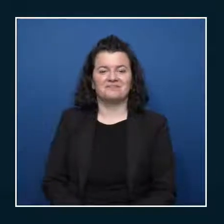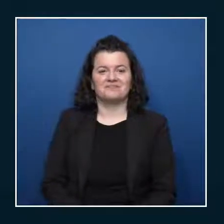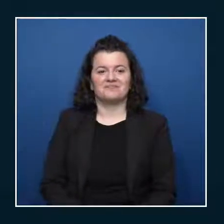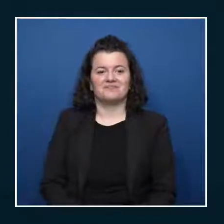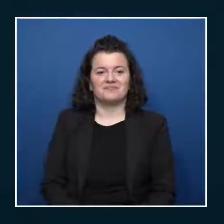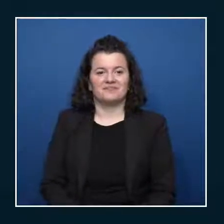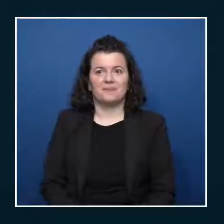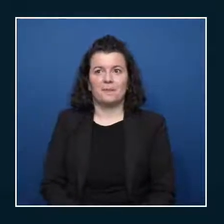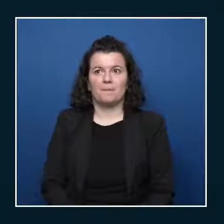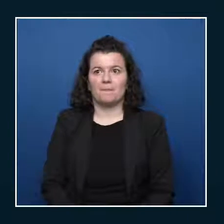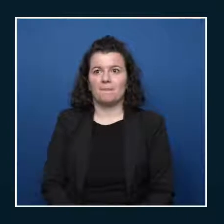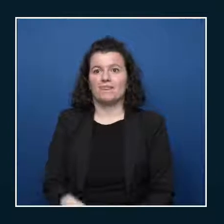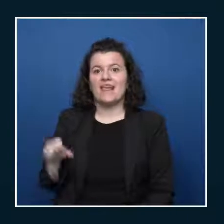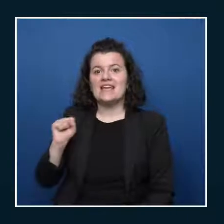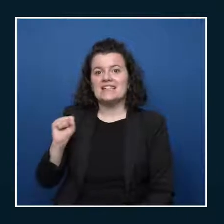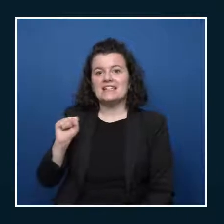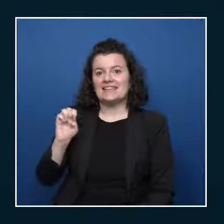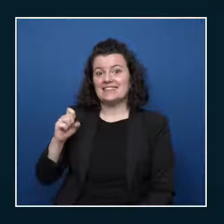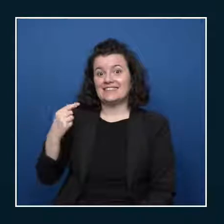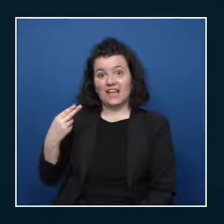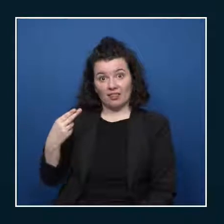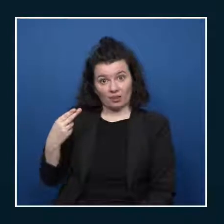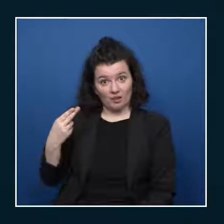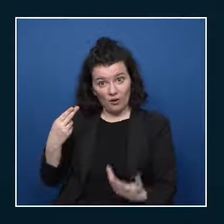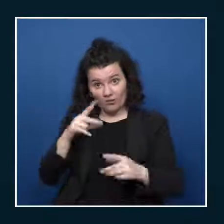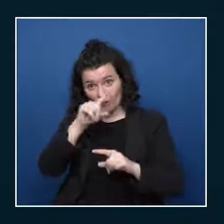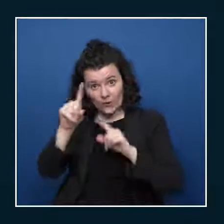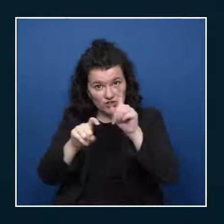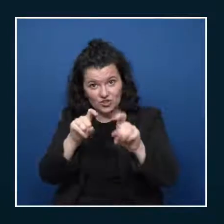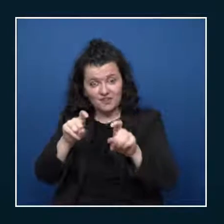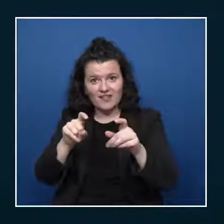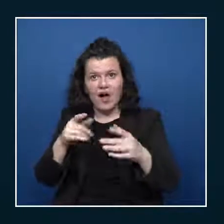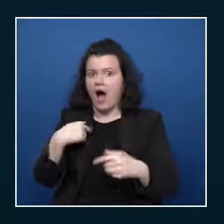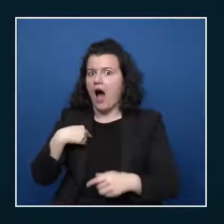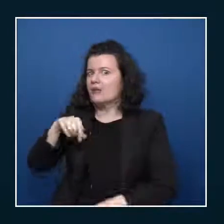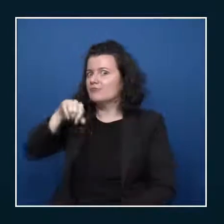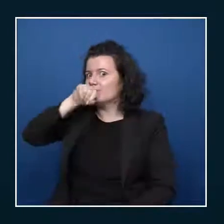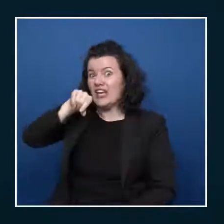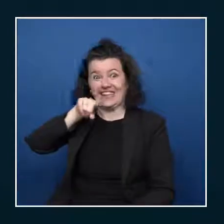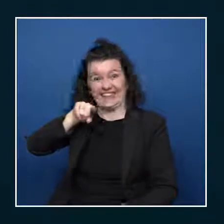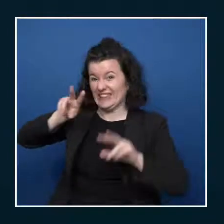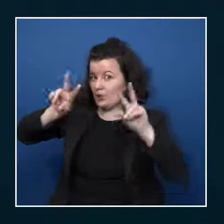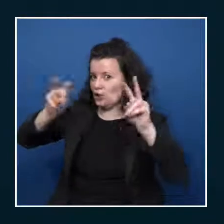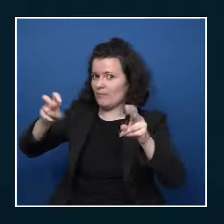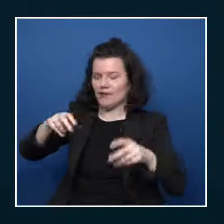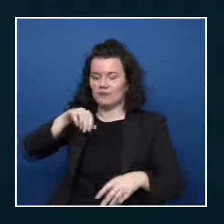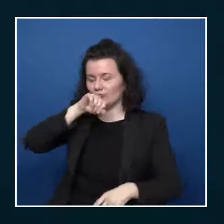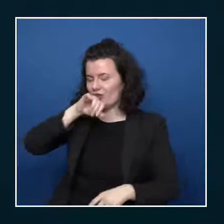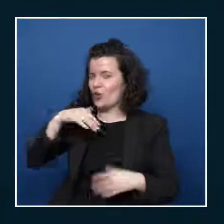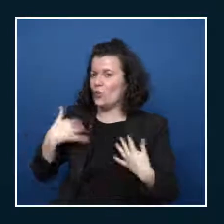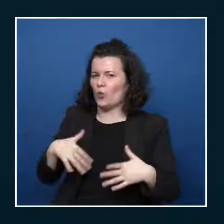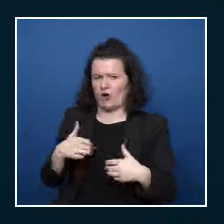Are there any other questions? Because I love this stuff. By the way, this is cool stuff.